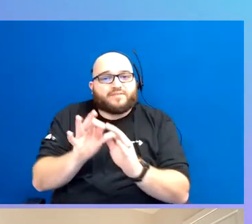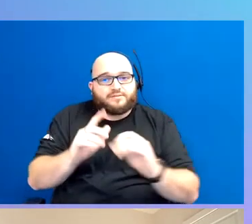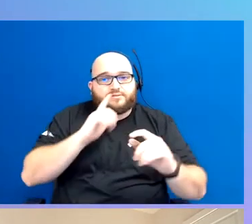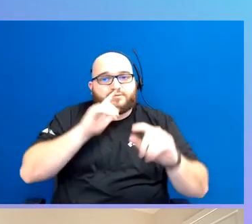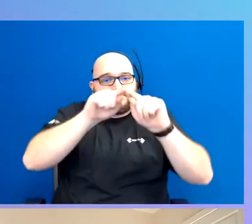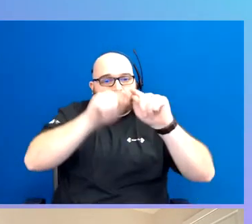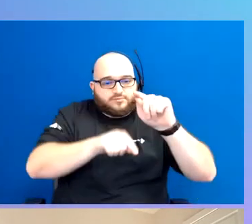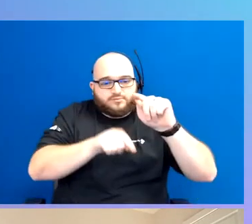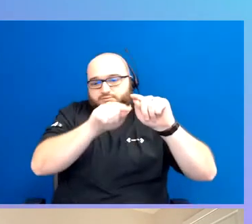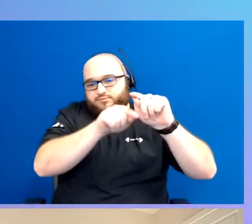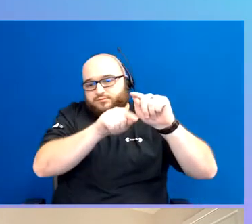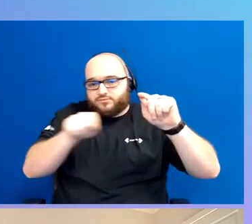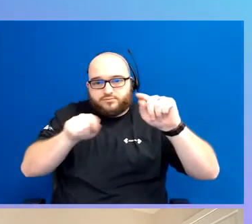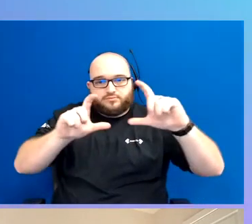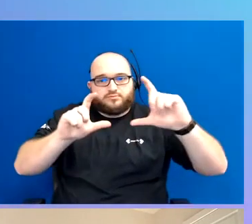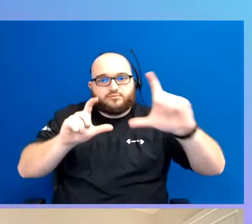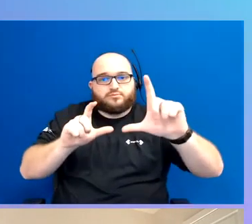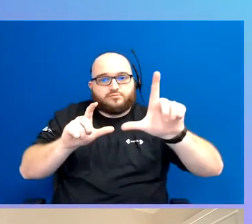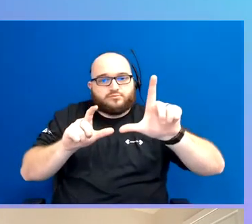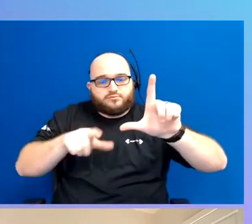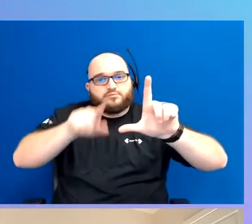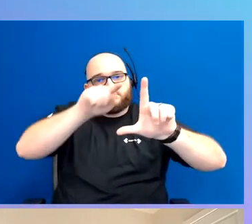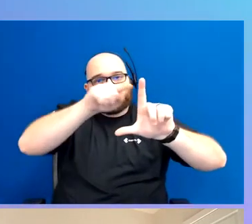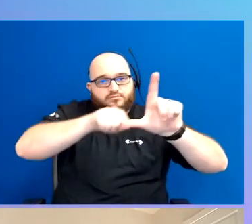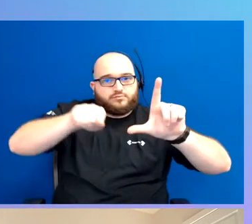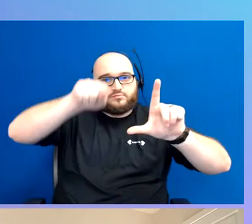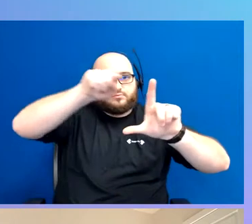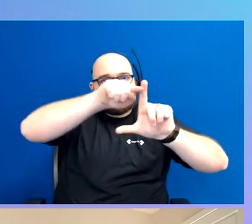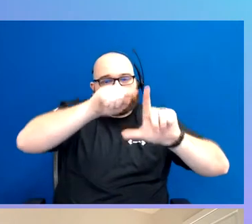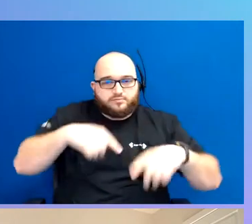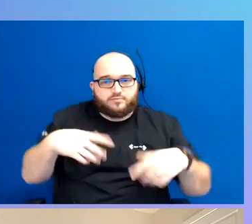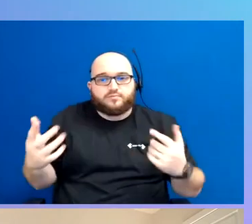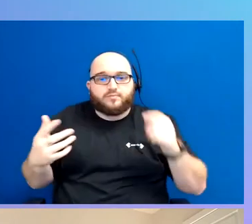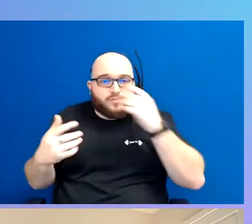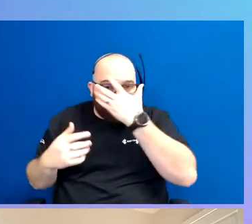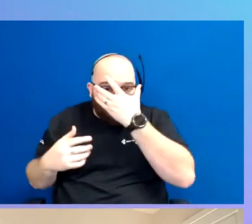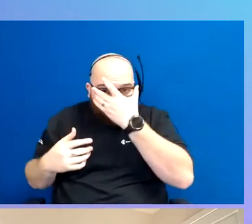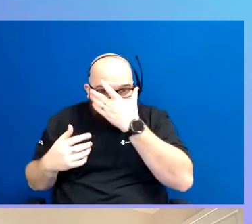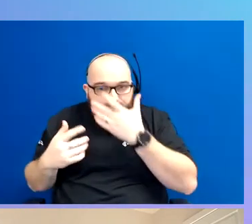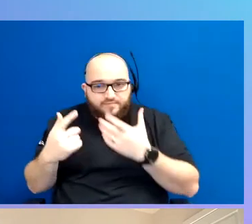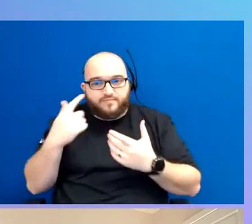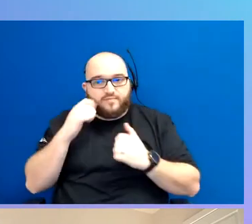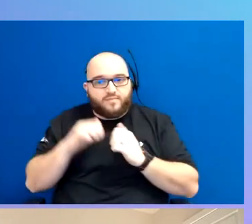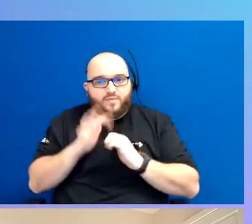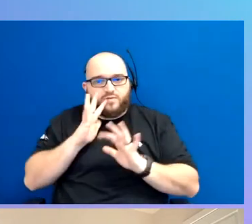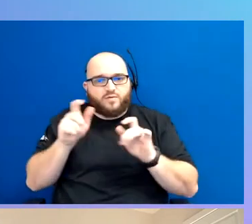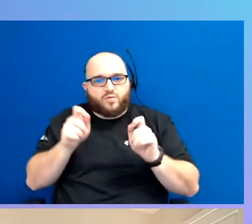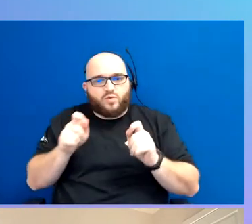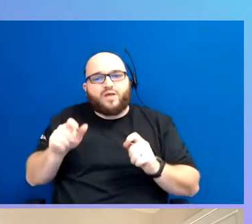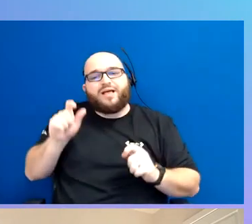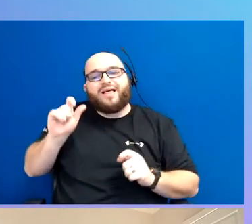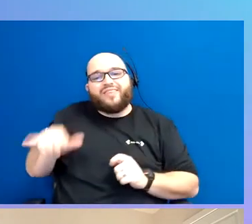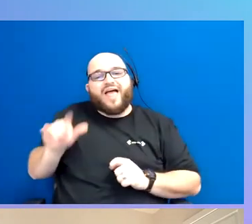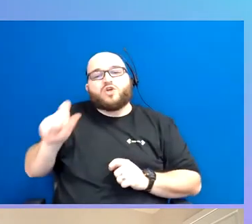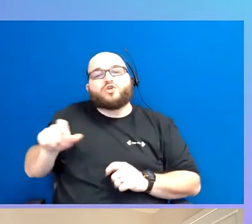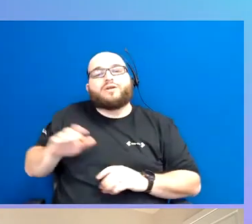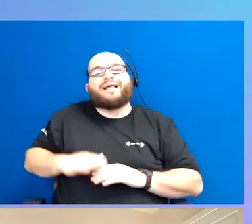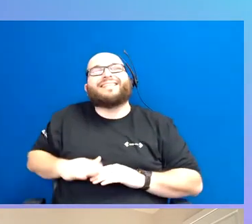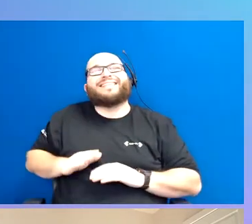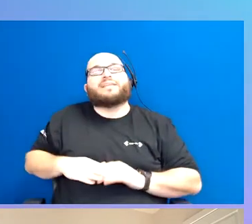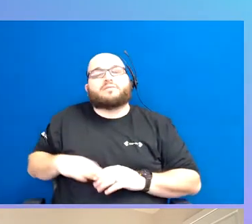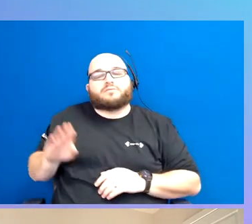mean the clickable area, and the adjacent control, that should be at least 24